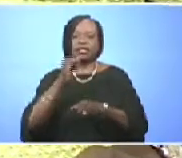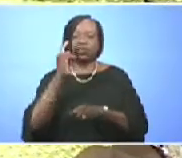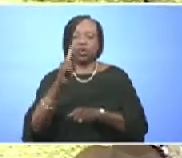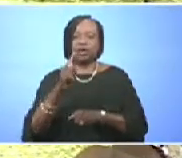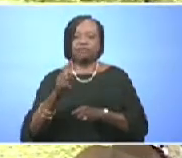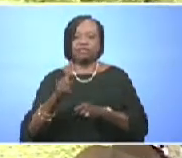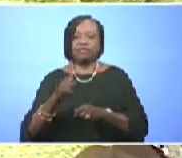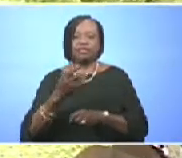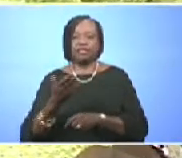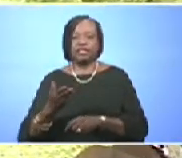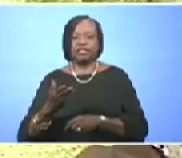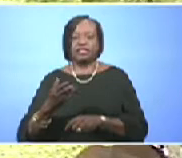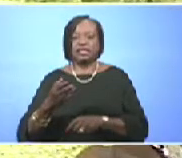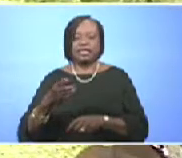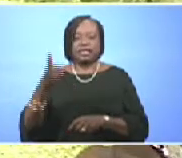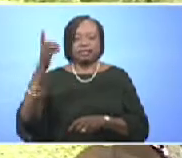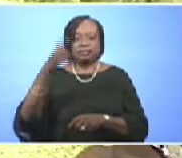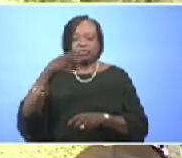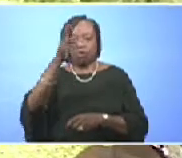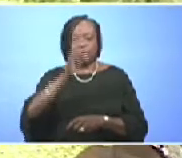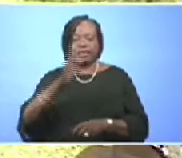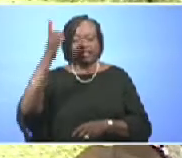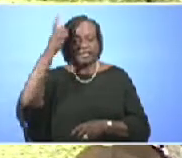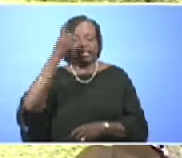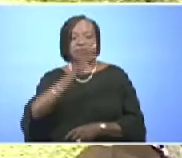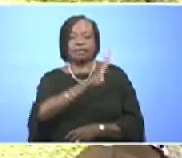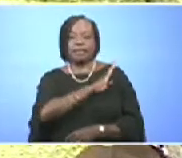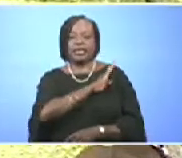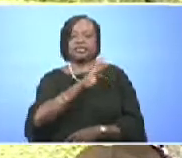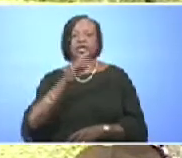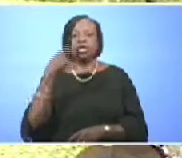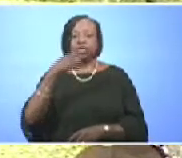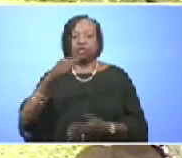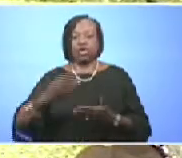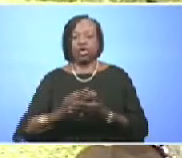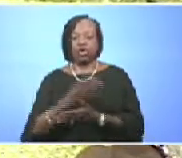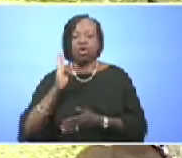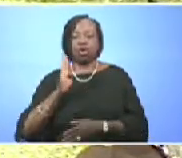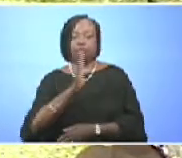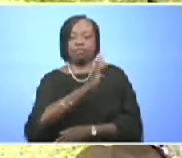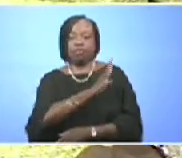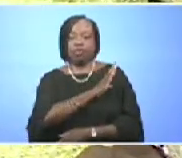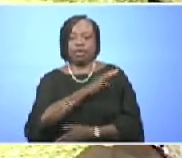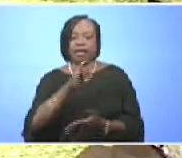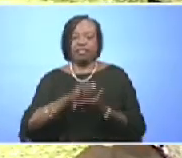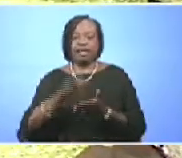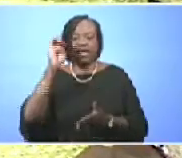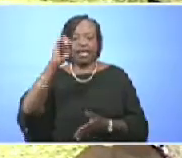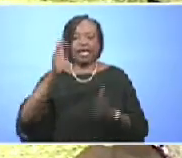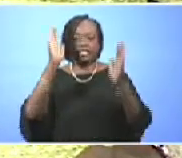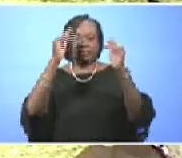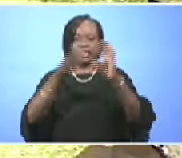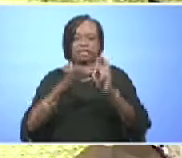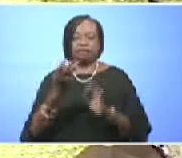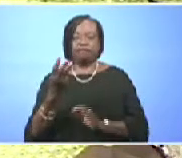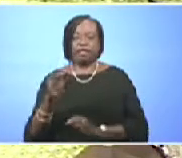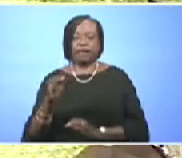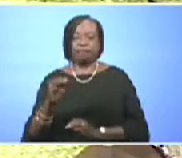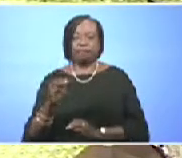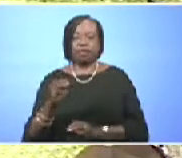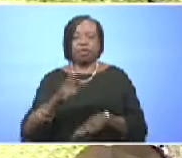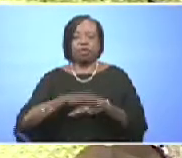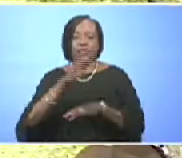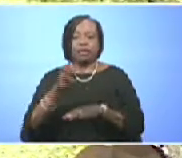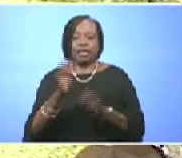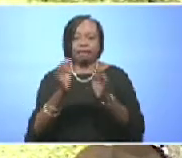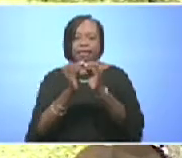Works Minister, the Honorable Desmond Bannister, told the new board at Bahamas Power and Light he expects of them. On Monday, the minister met with the new board